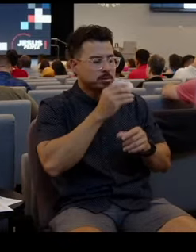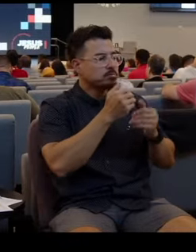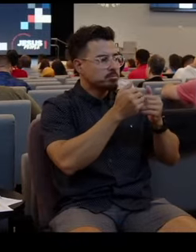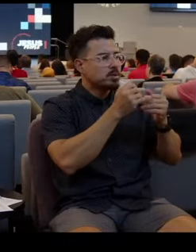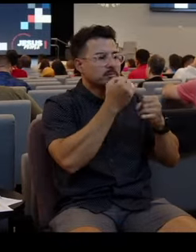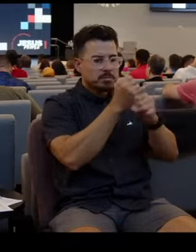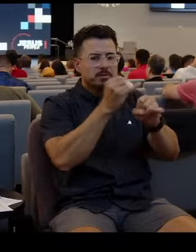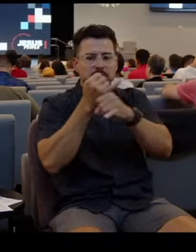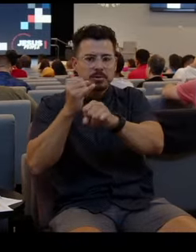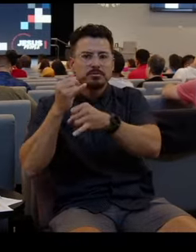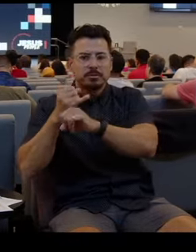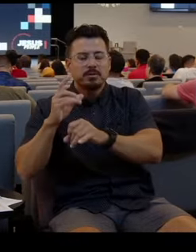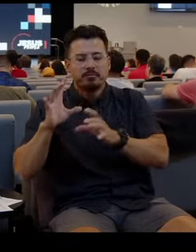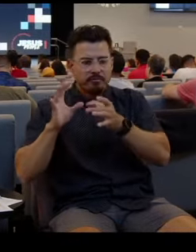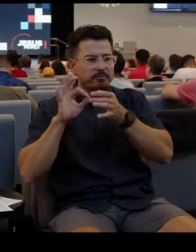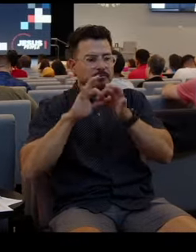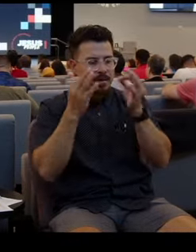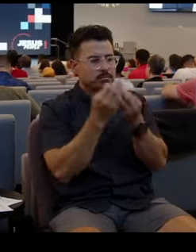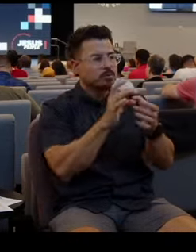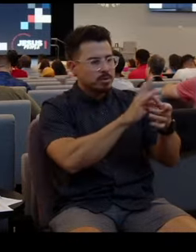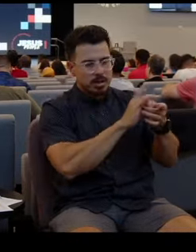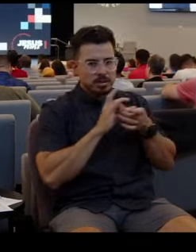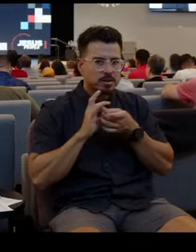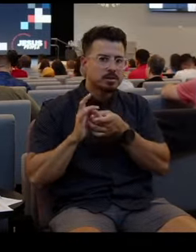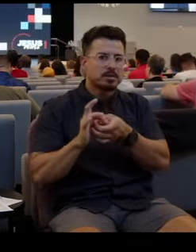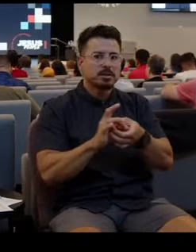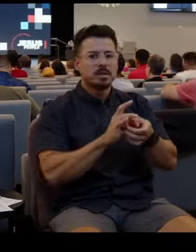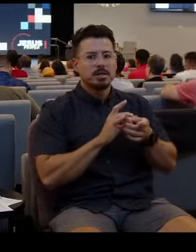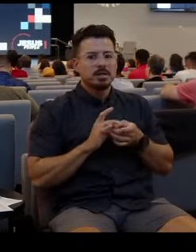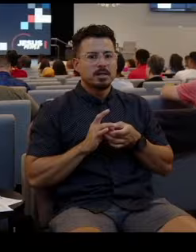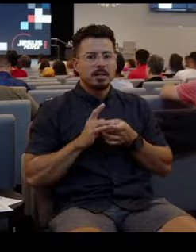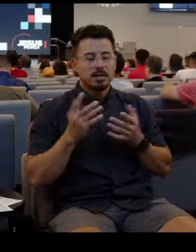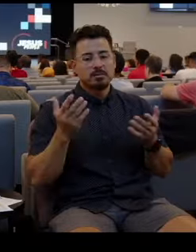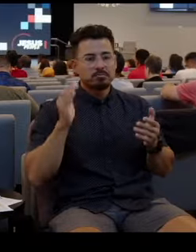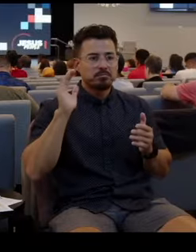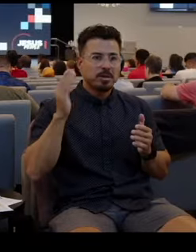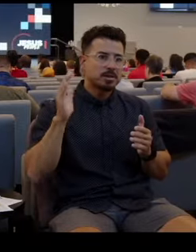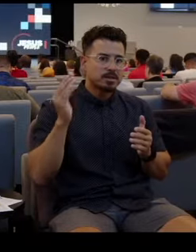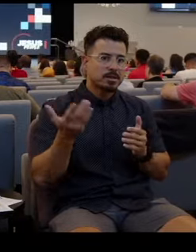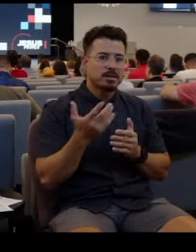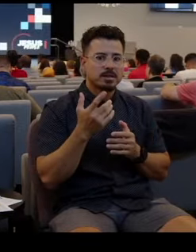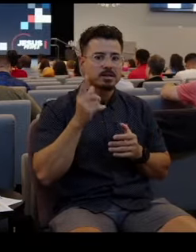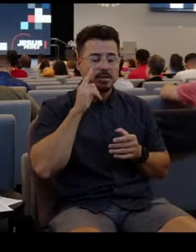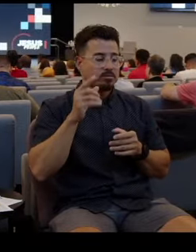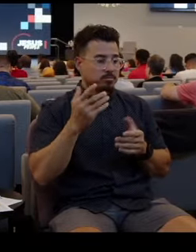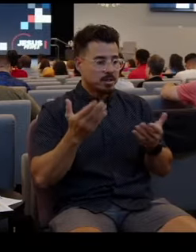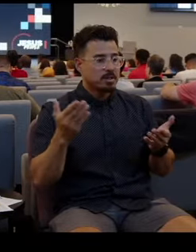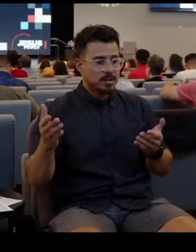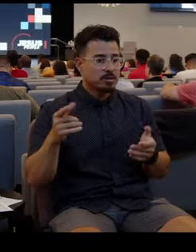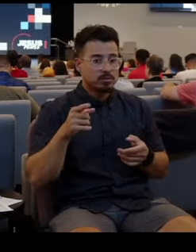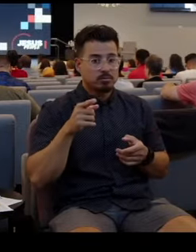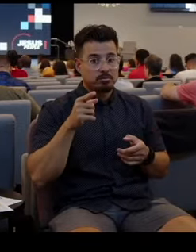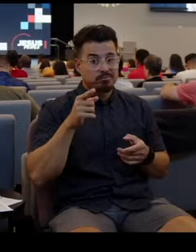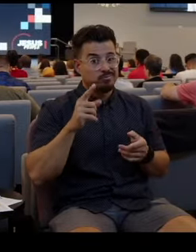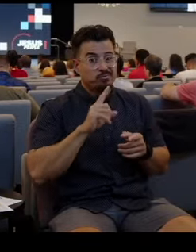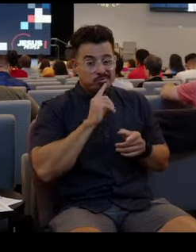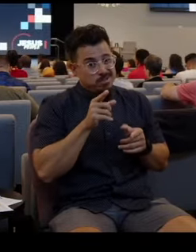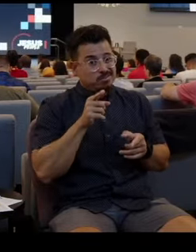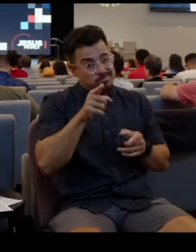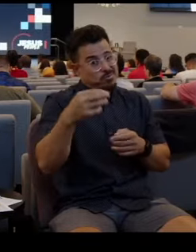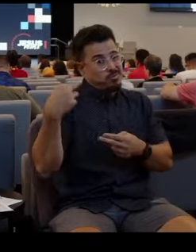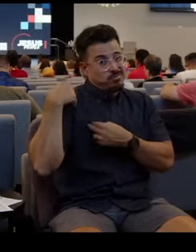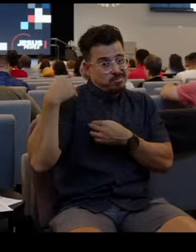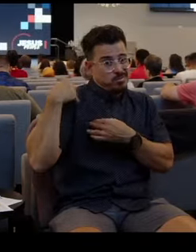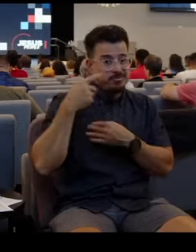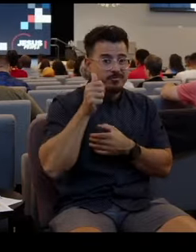and a common bond and a family relationship. And basically when it comes to these sort of things, you're responsible for yourselves. You have